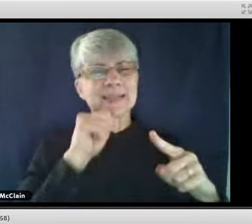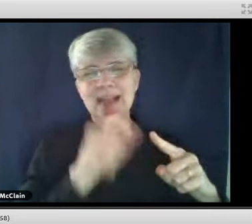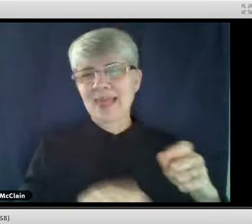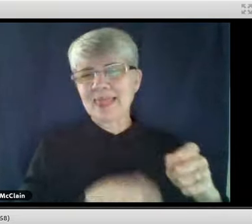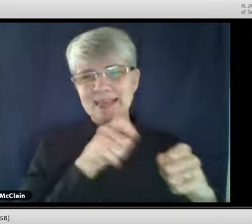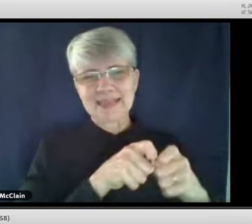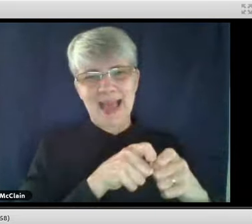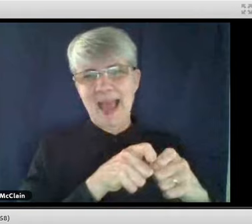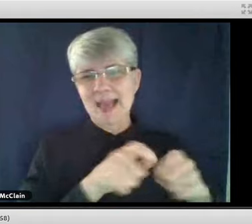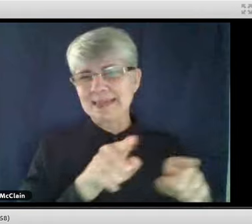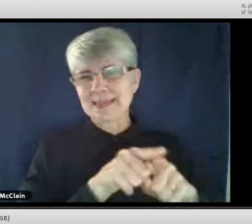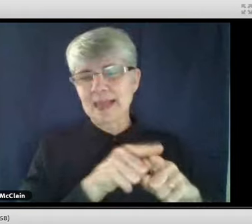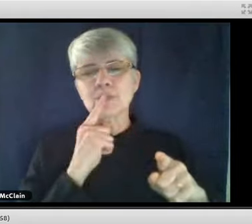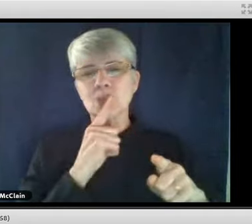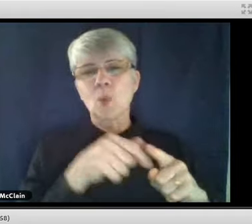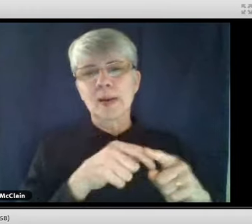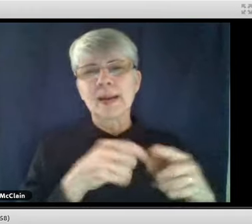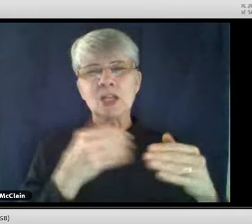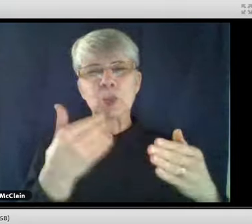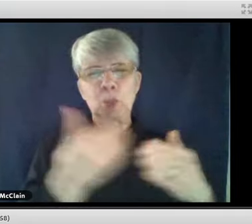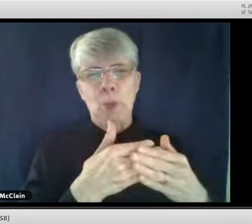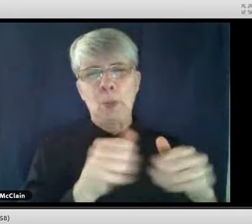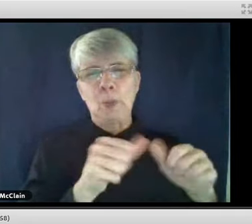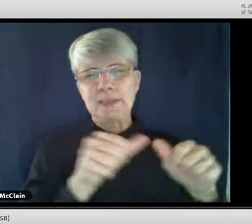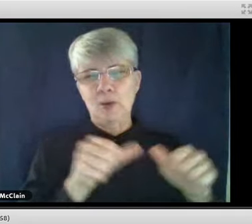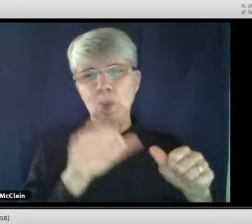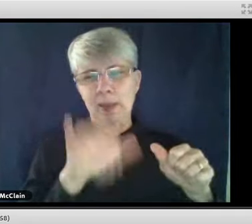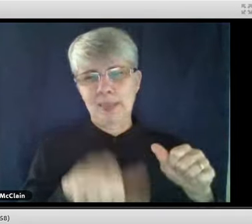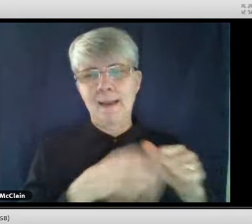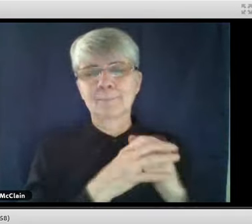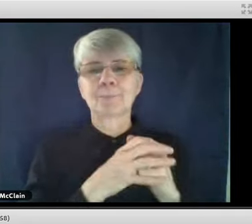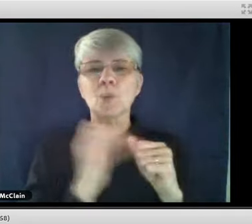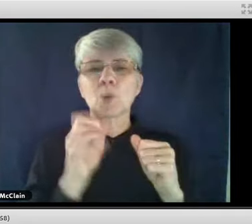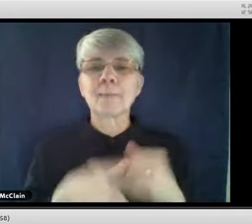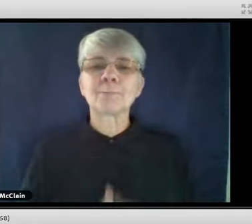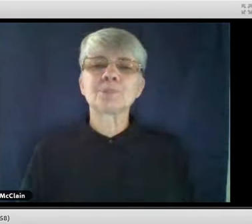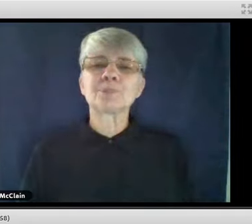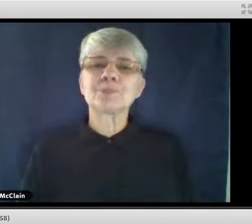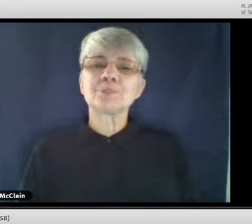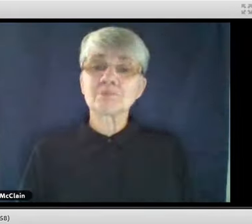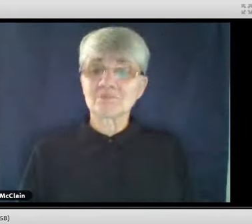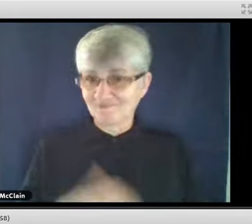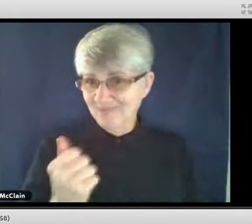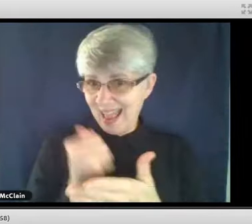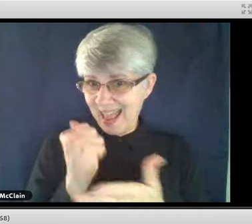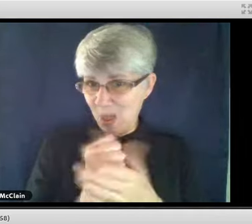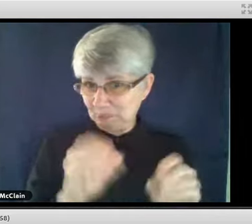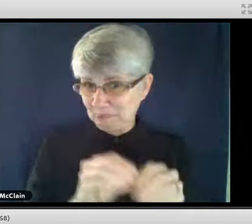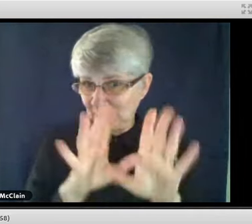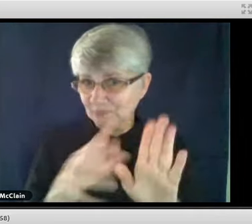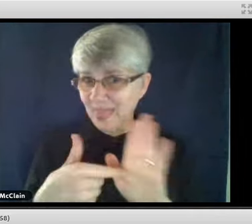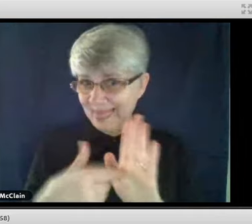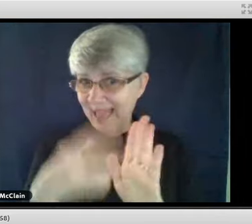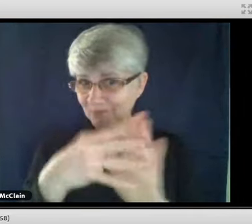So we're definitely into new work territory there. Yeah. Okay. So does that help you kind